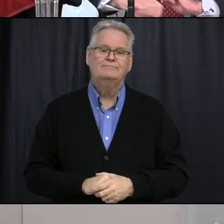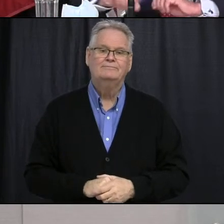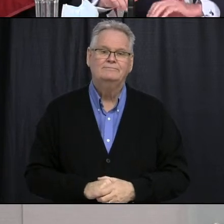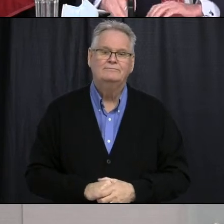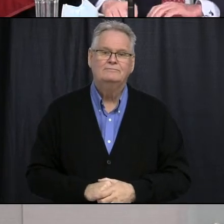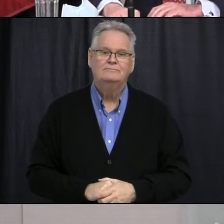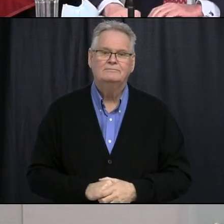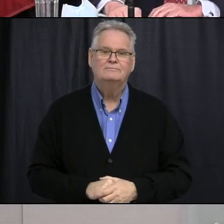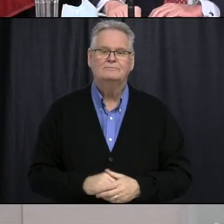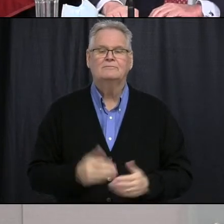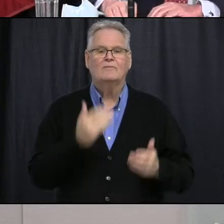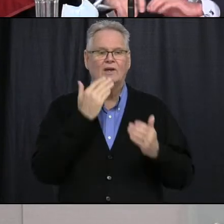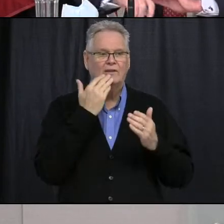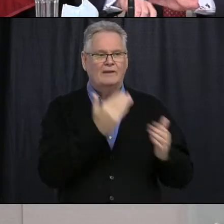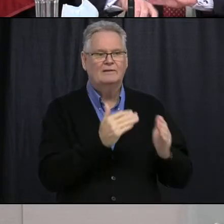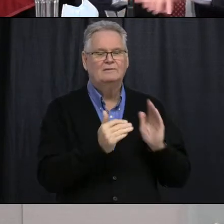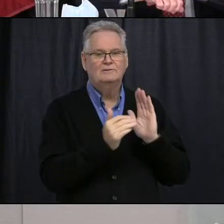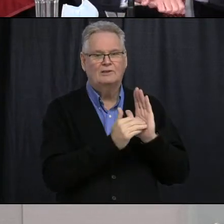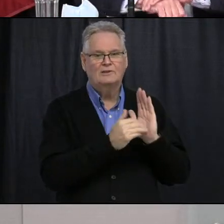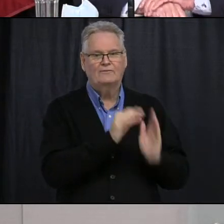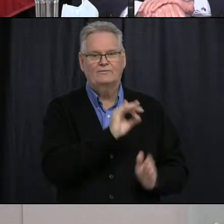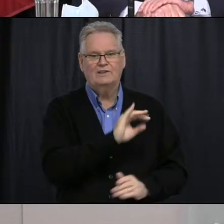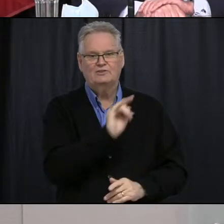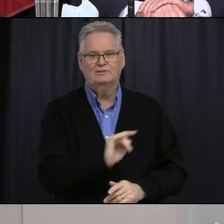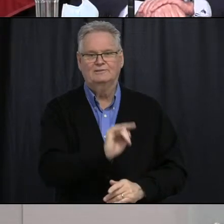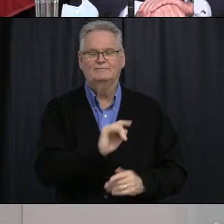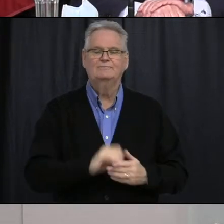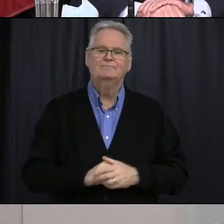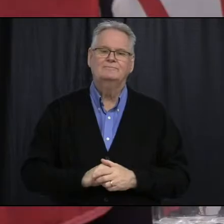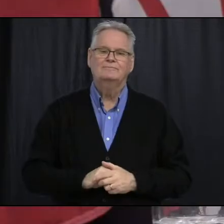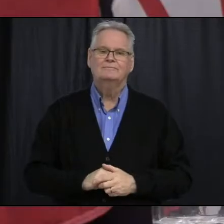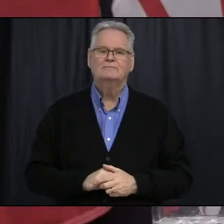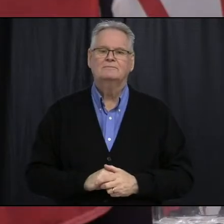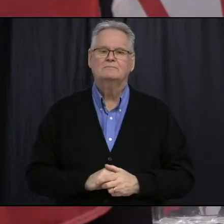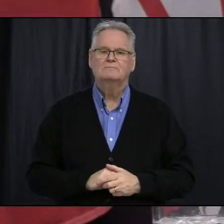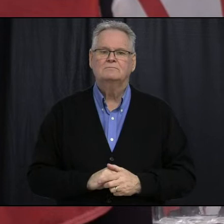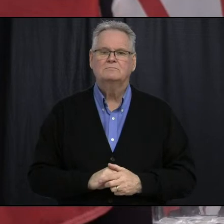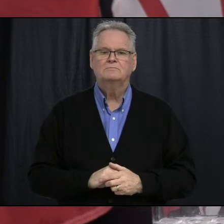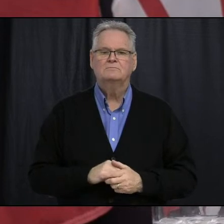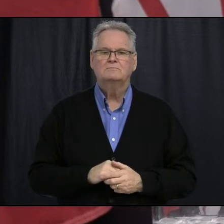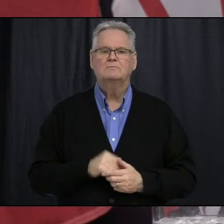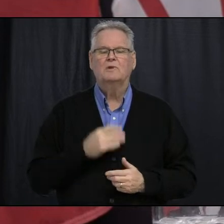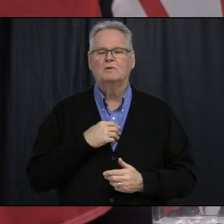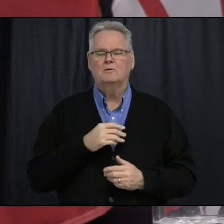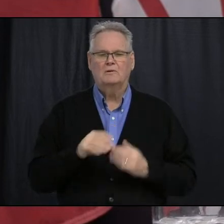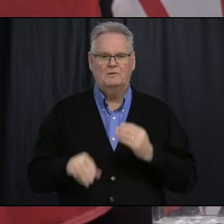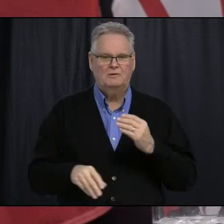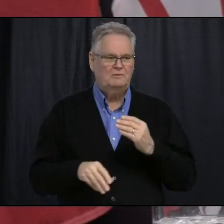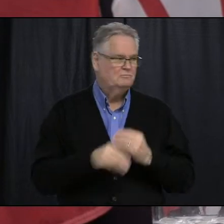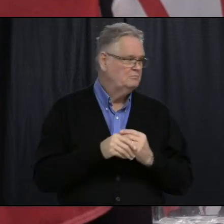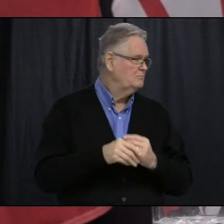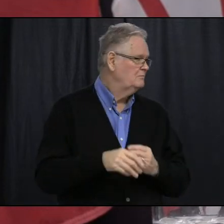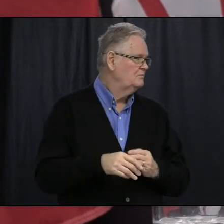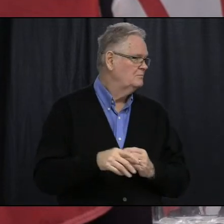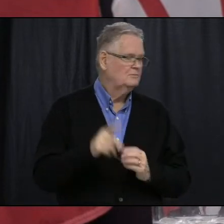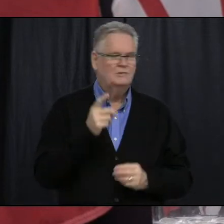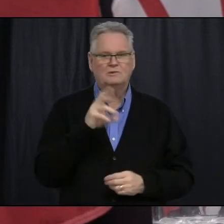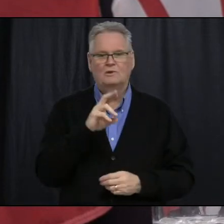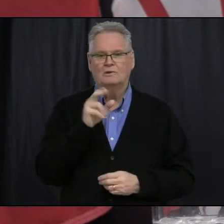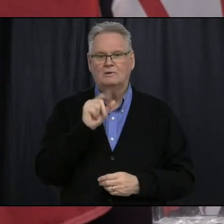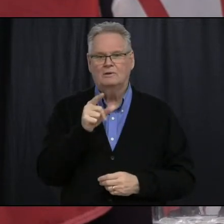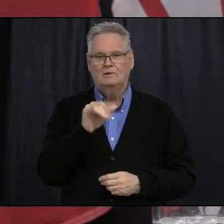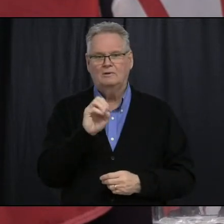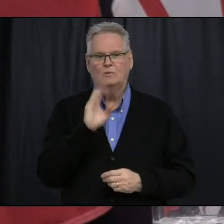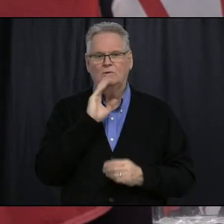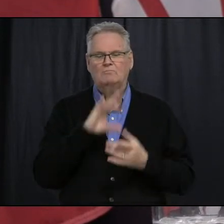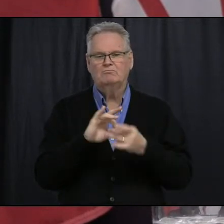Thank you very much, Dr. Fitzgerald. I just have some brief comments to add to yours.